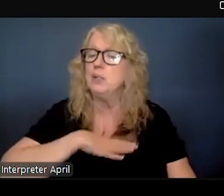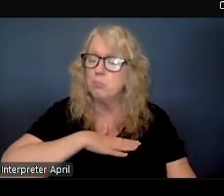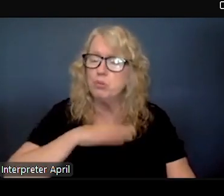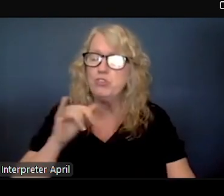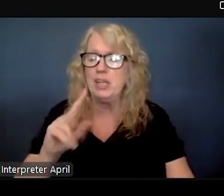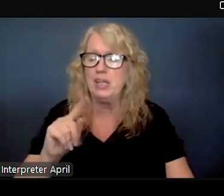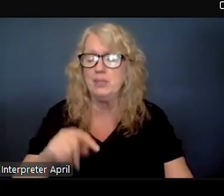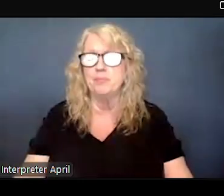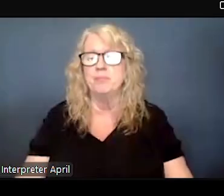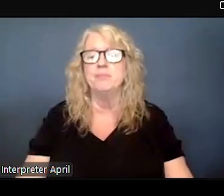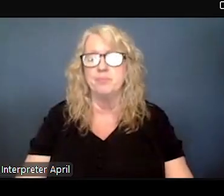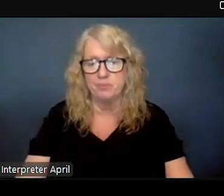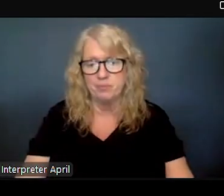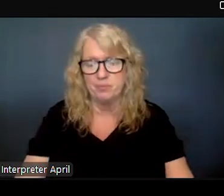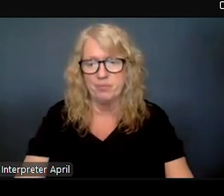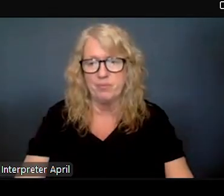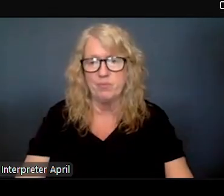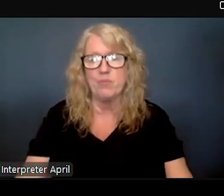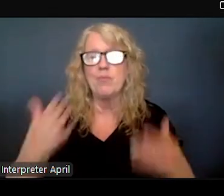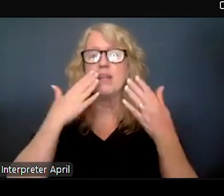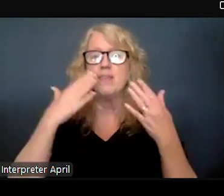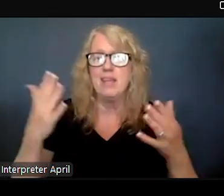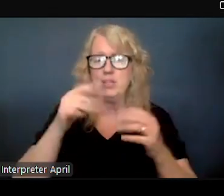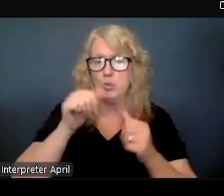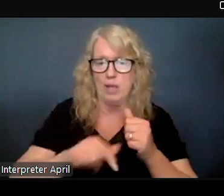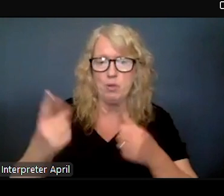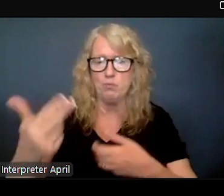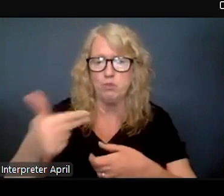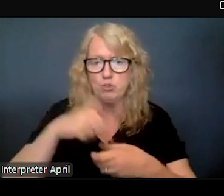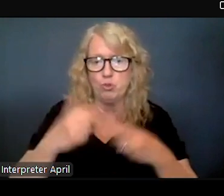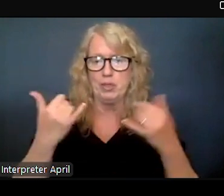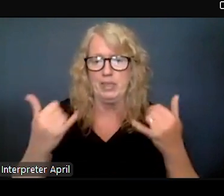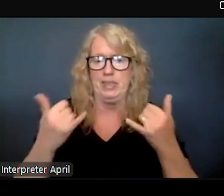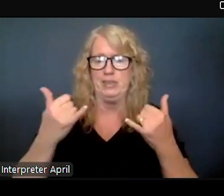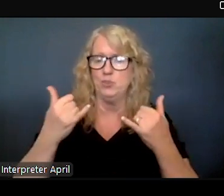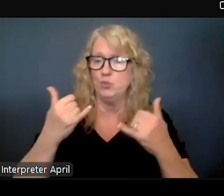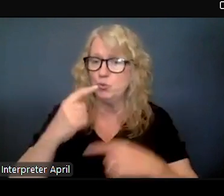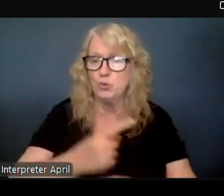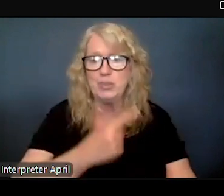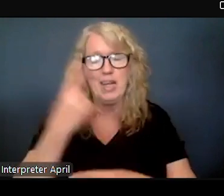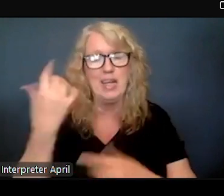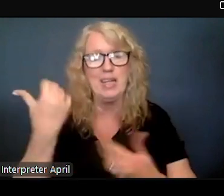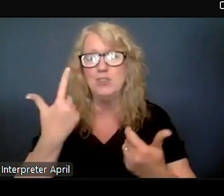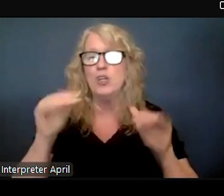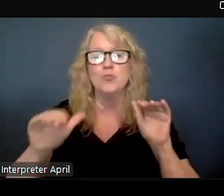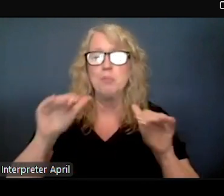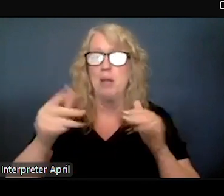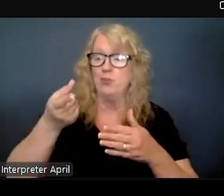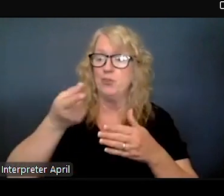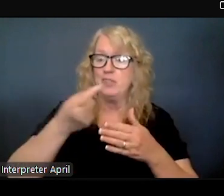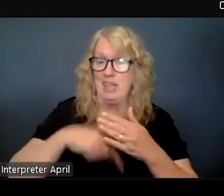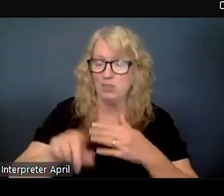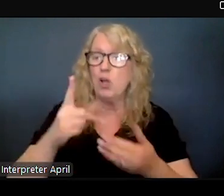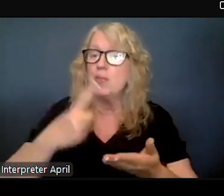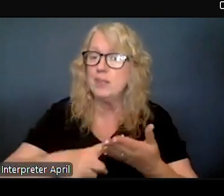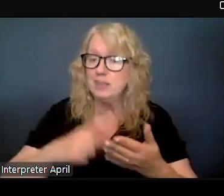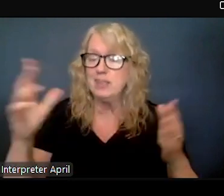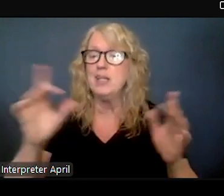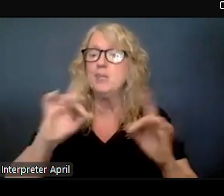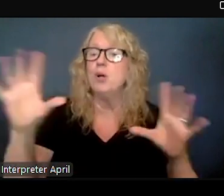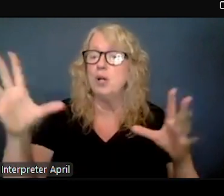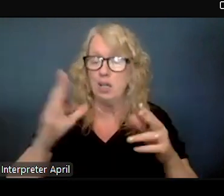it. And, thank you everybody for joining us today. Just a reminder that next week is the debate on